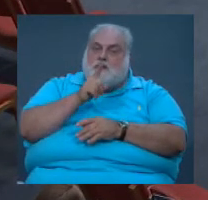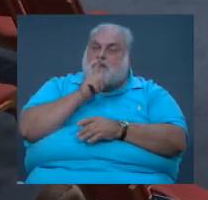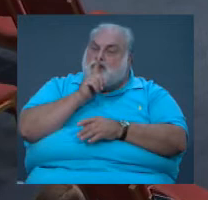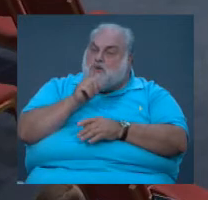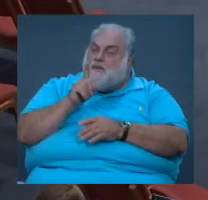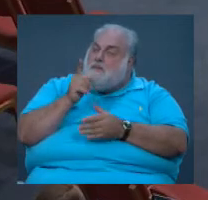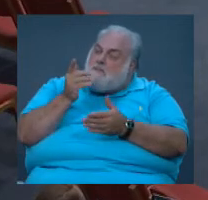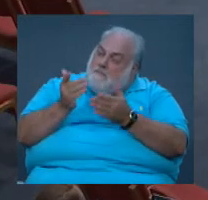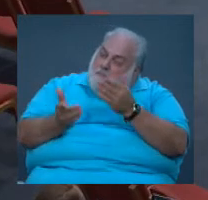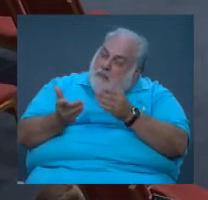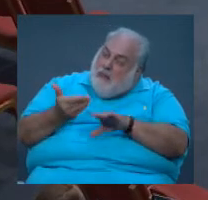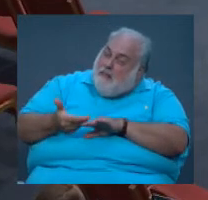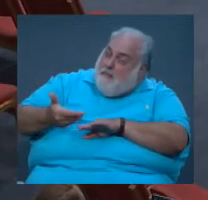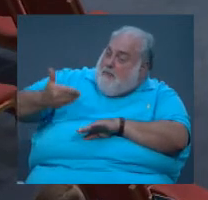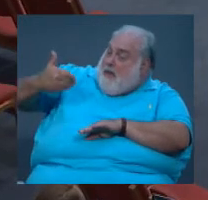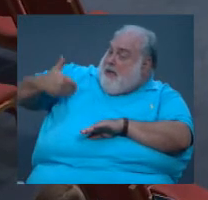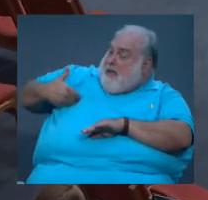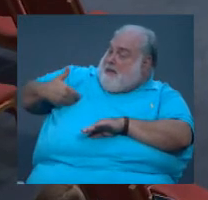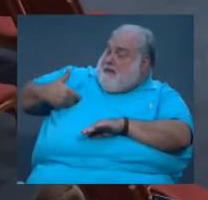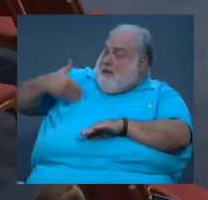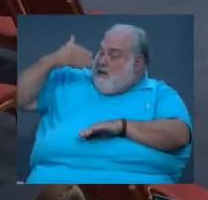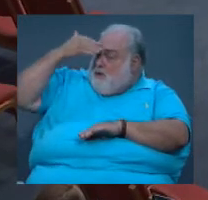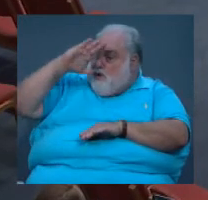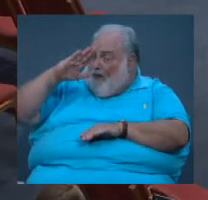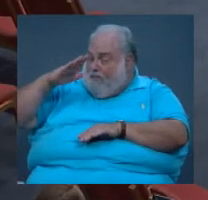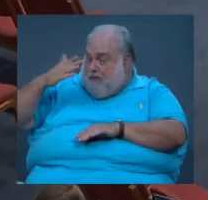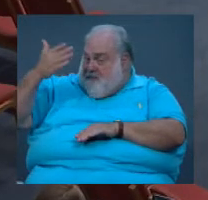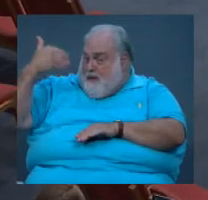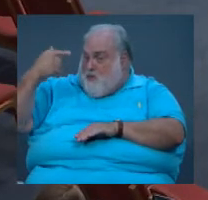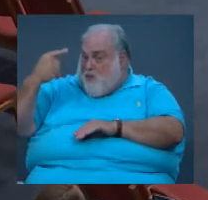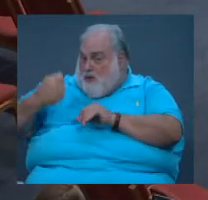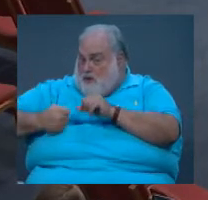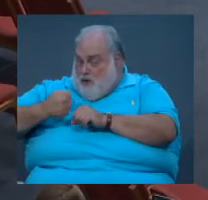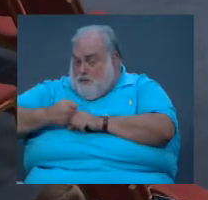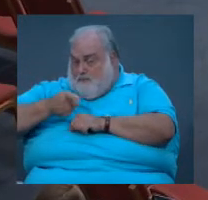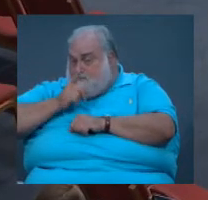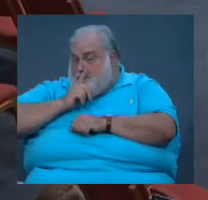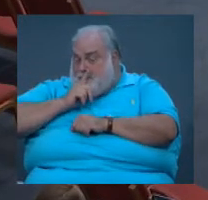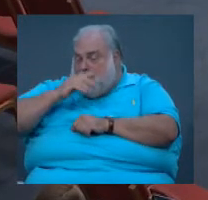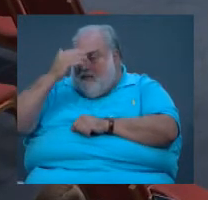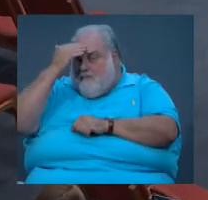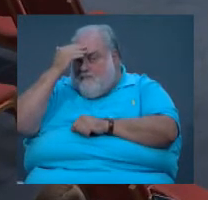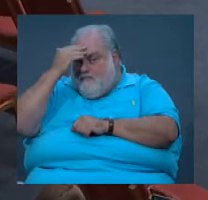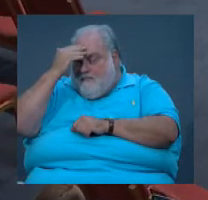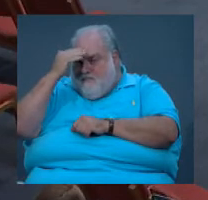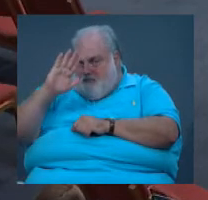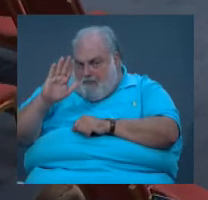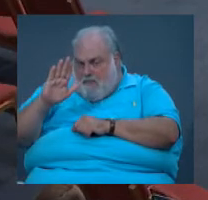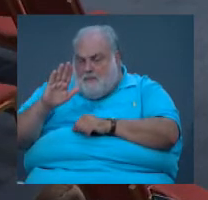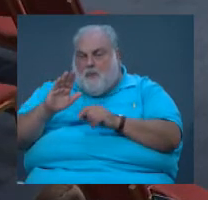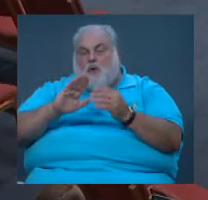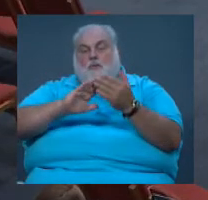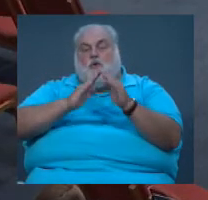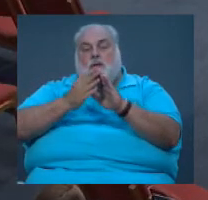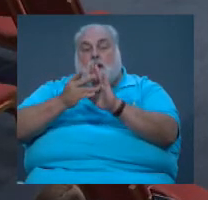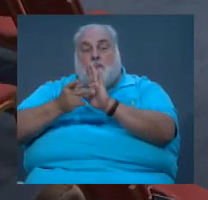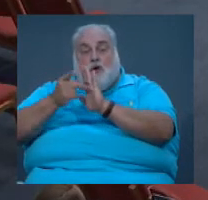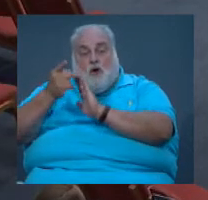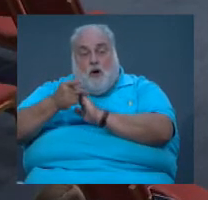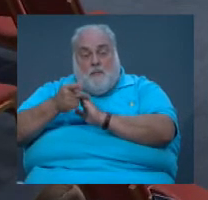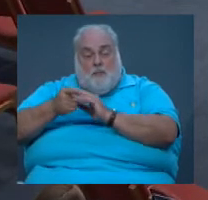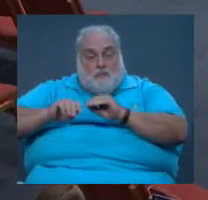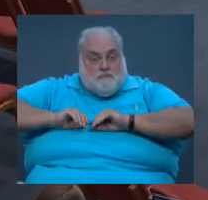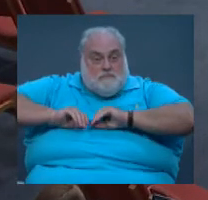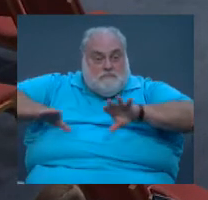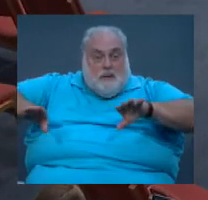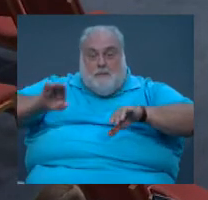There may have in the past, although I don't know if there's been in the past year or so, but when community programs would put bids out